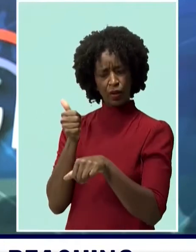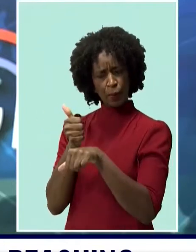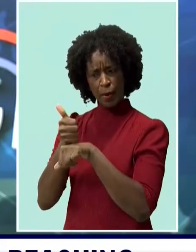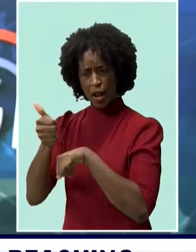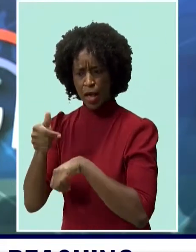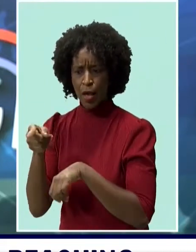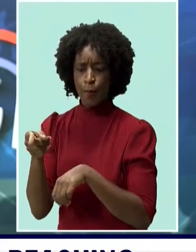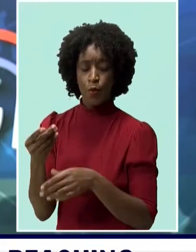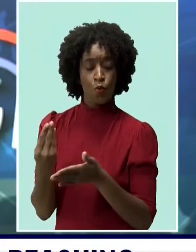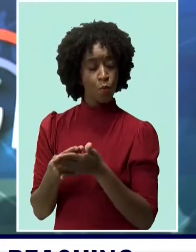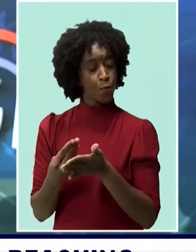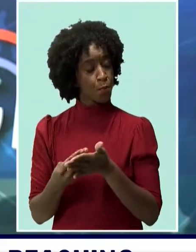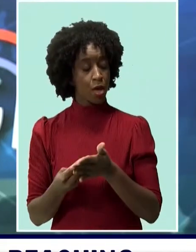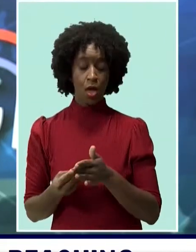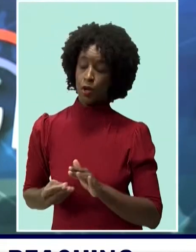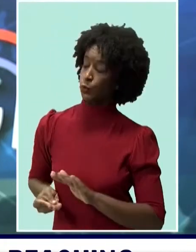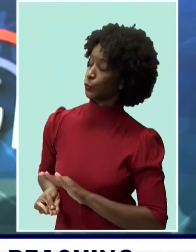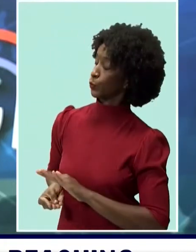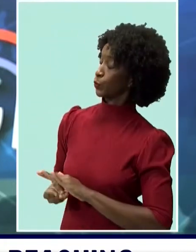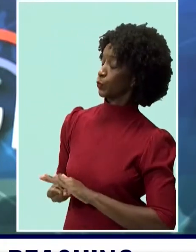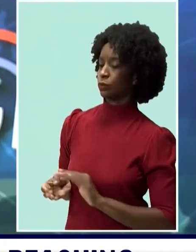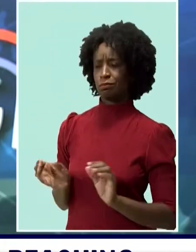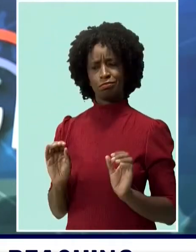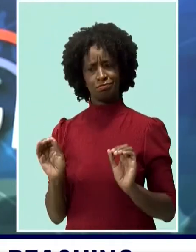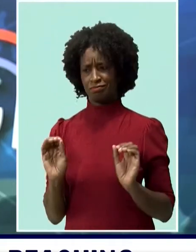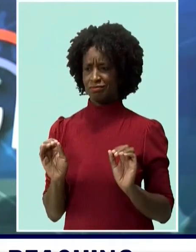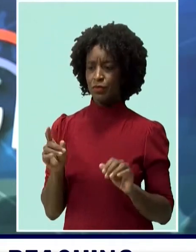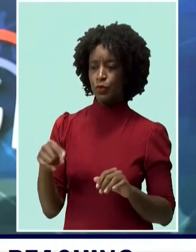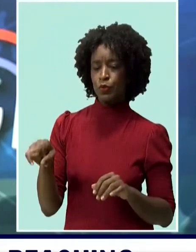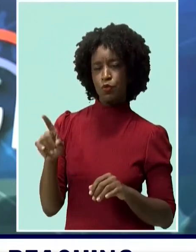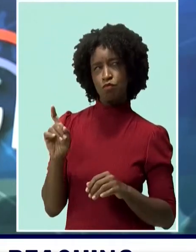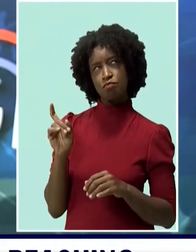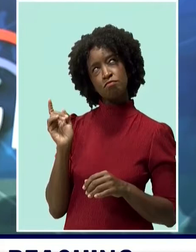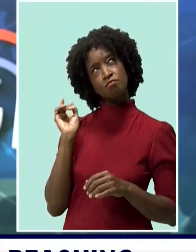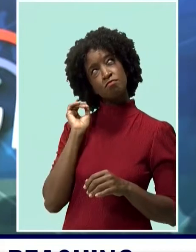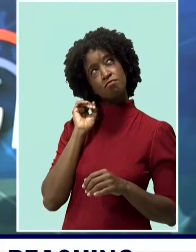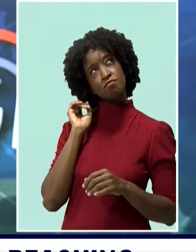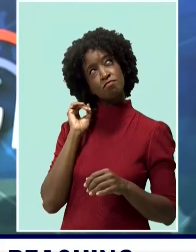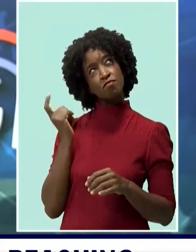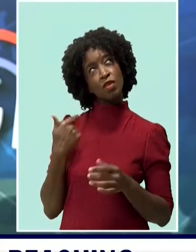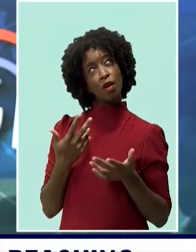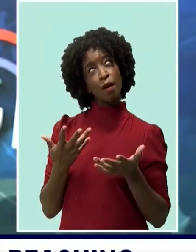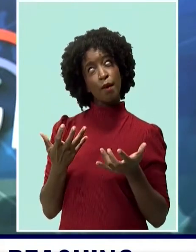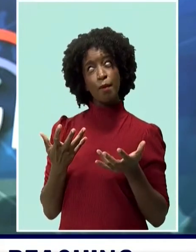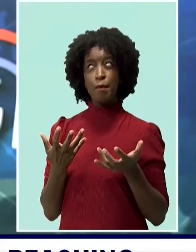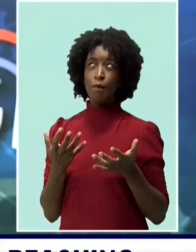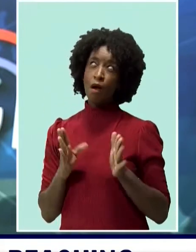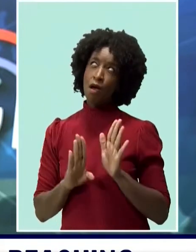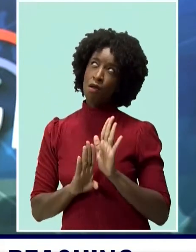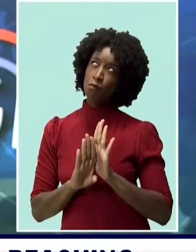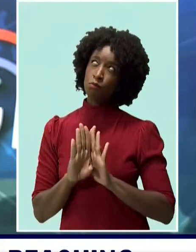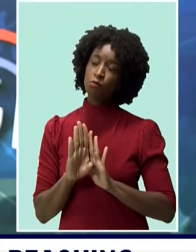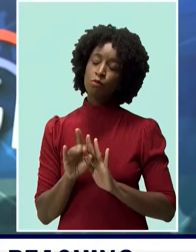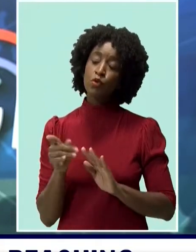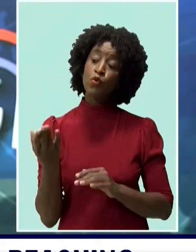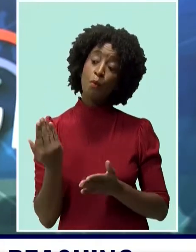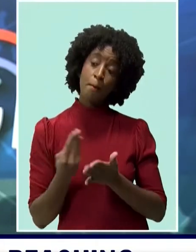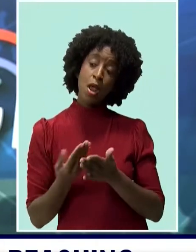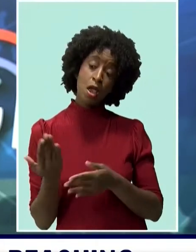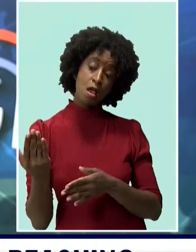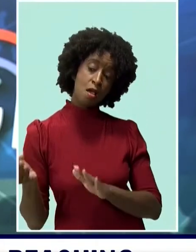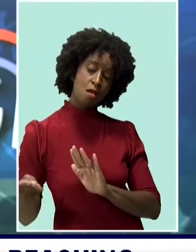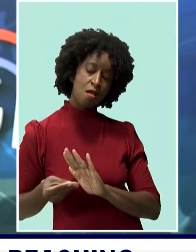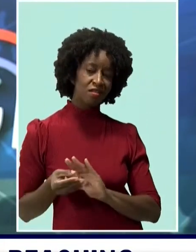motive or conduct do not reflect any traits of taking advantage of the position of which they hold. The statement from Minister of Home